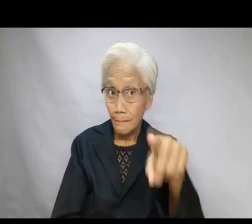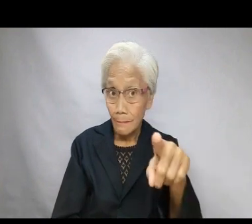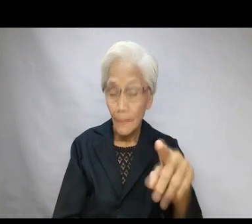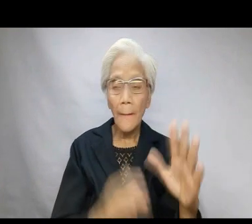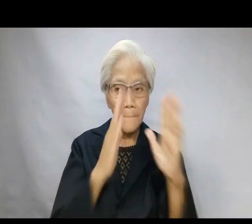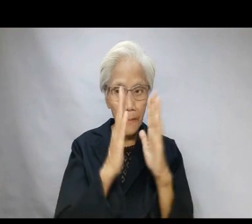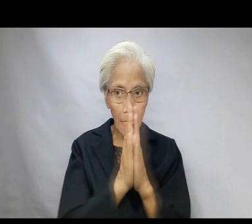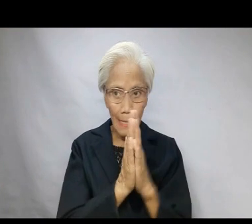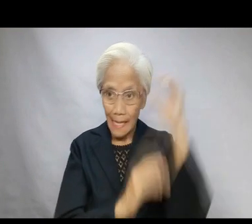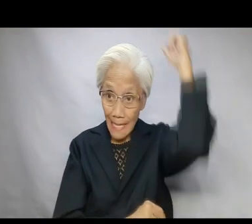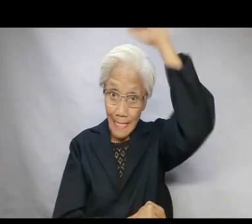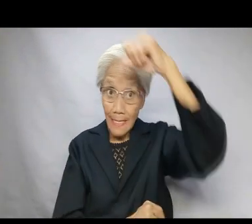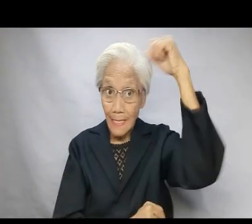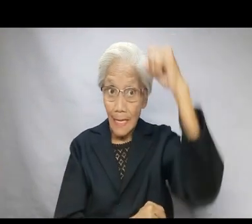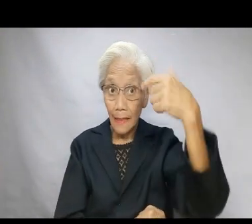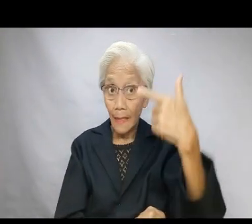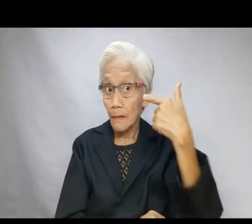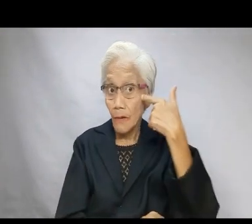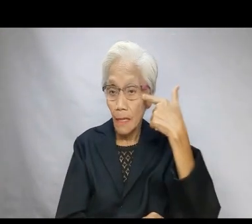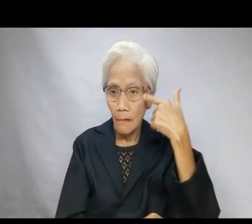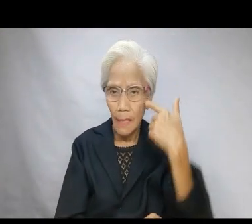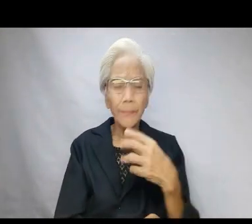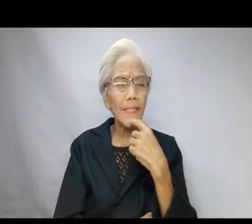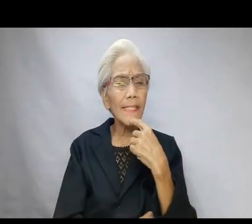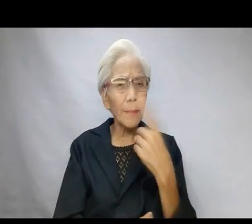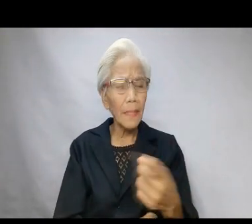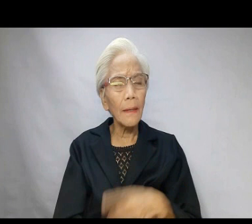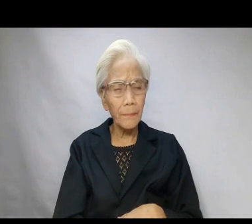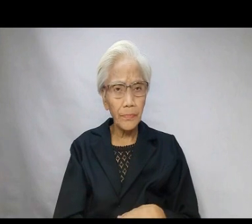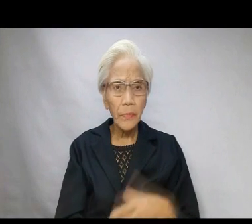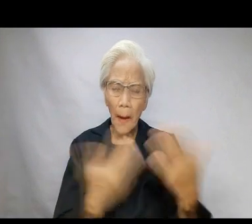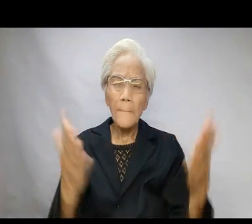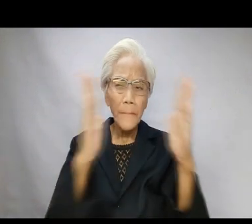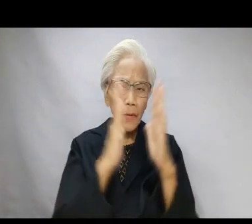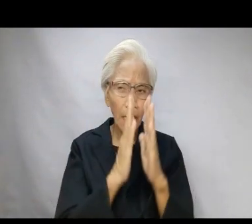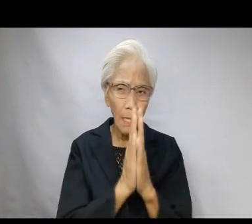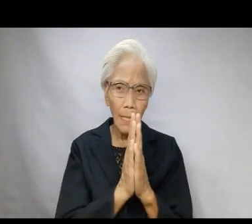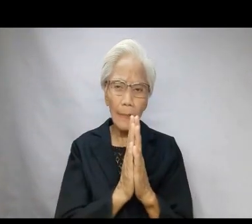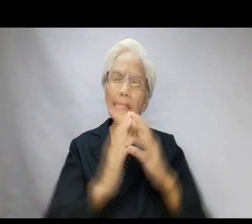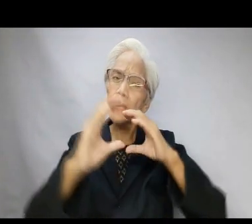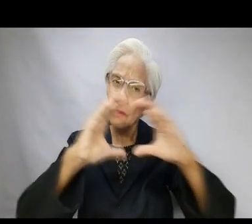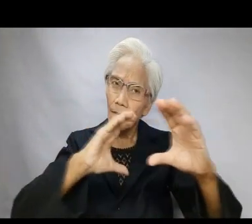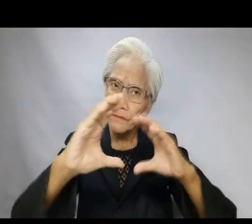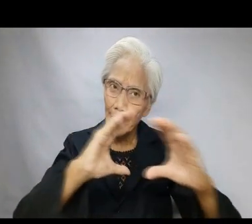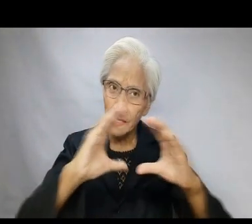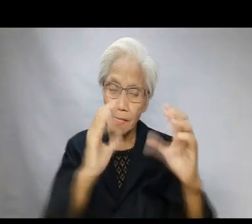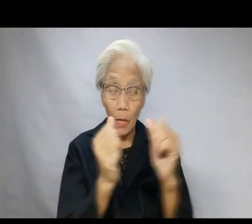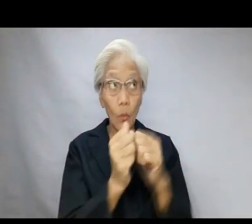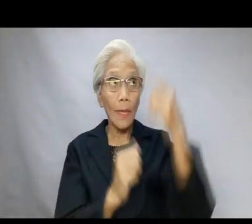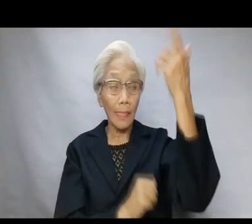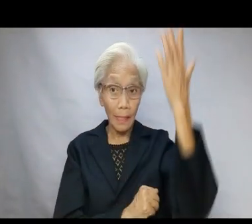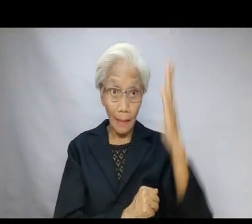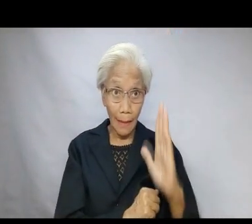thirst? Prayer. Saint Gregory of Nyssa, a father of the church, says, prayer